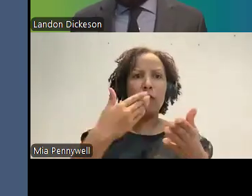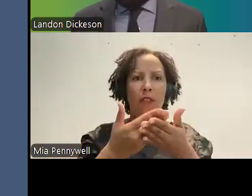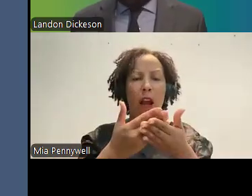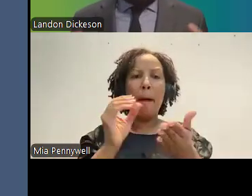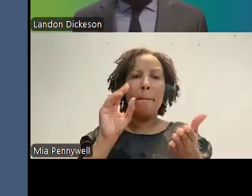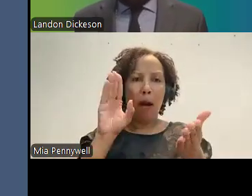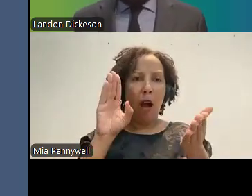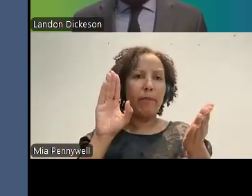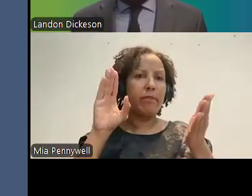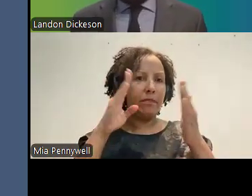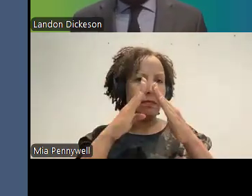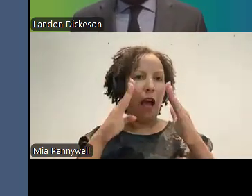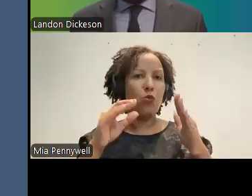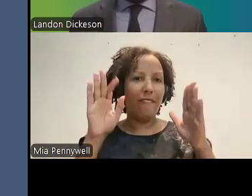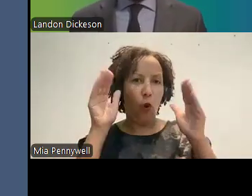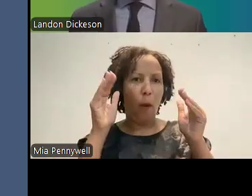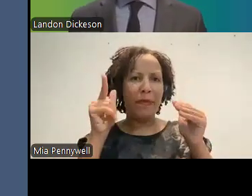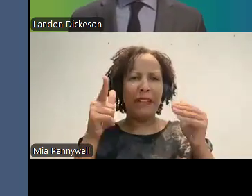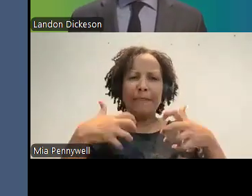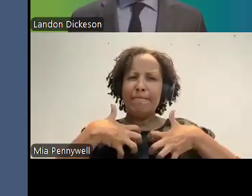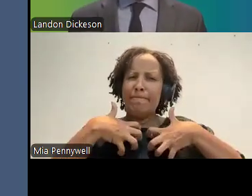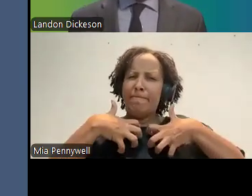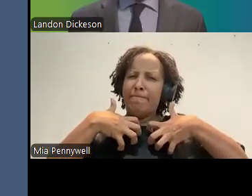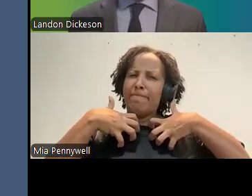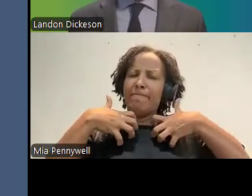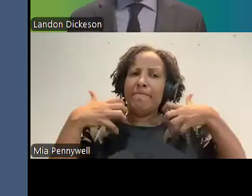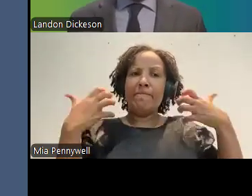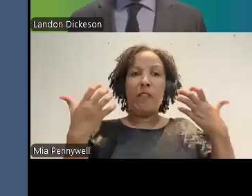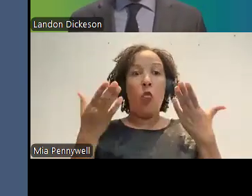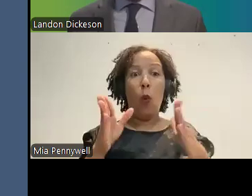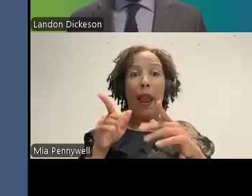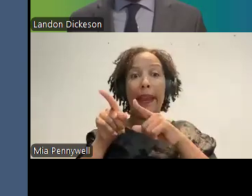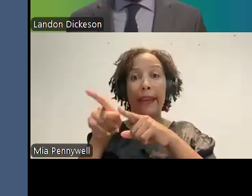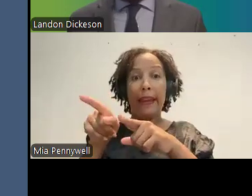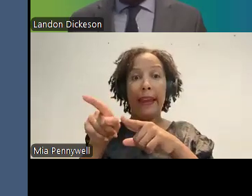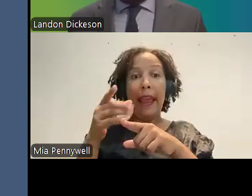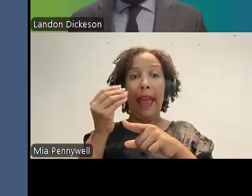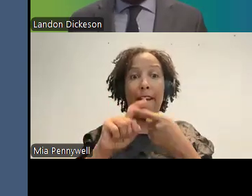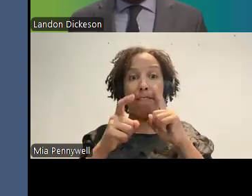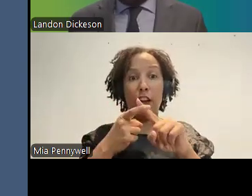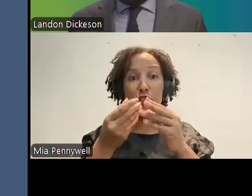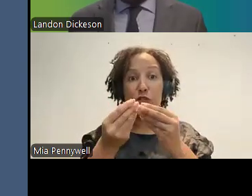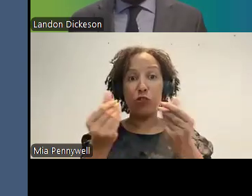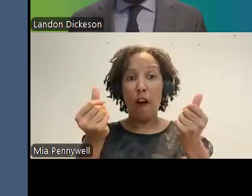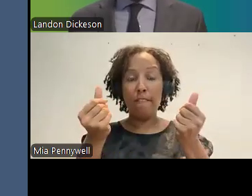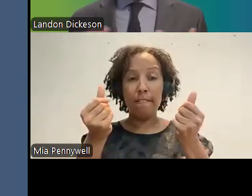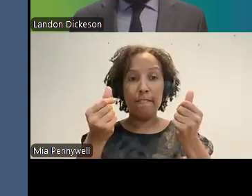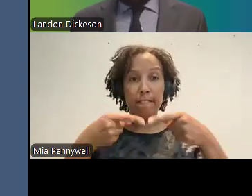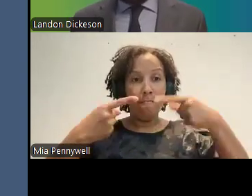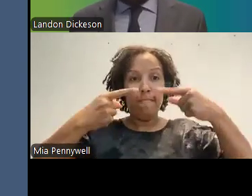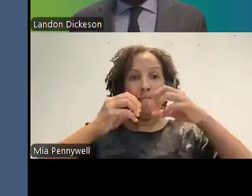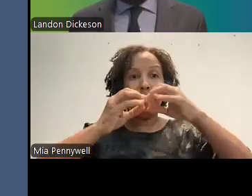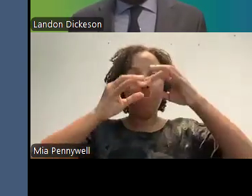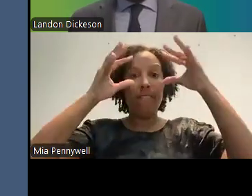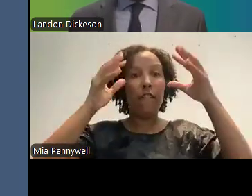way this still blows my mind to this day, the way he and his friends solved arguments, disagreements, was with a knife